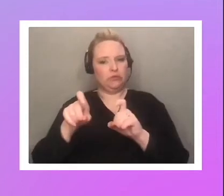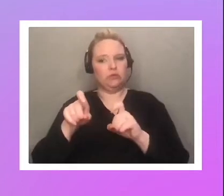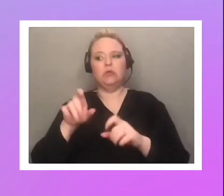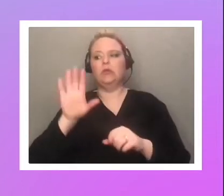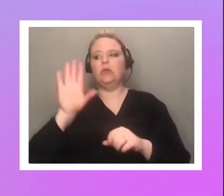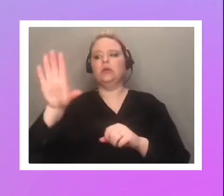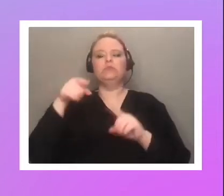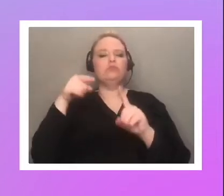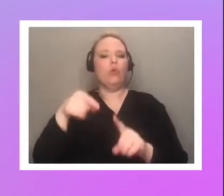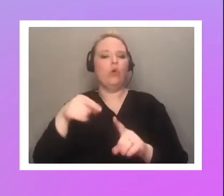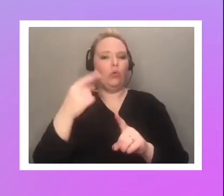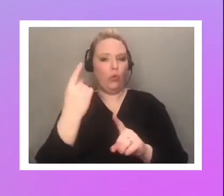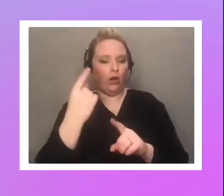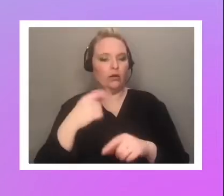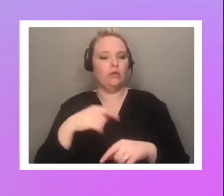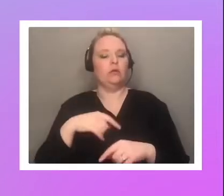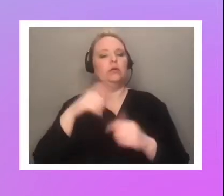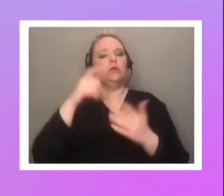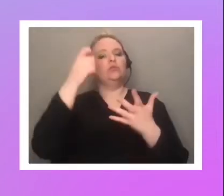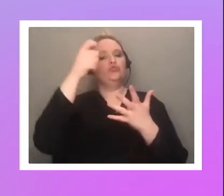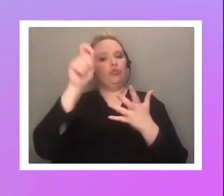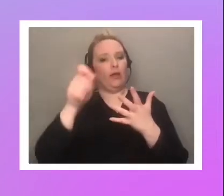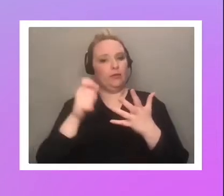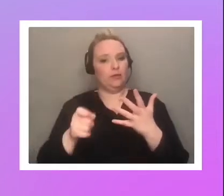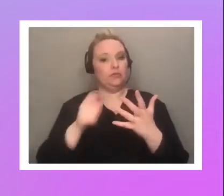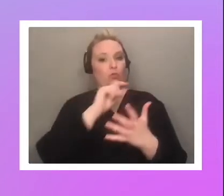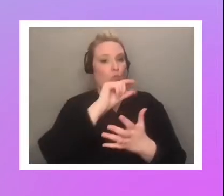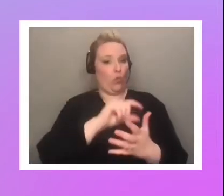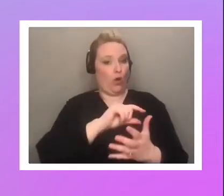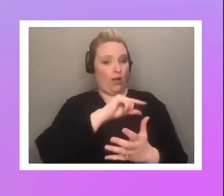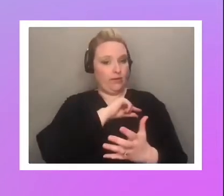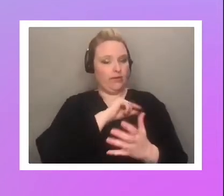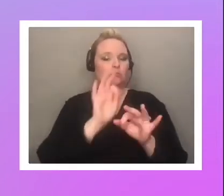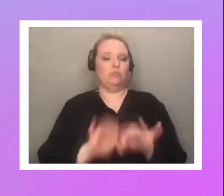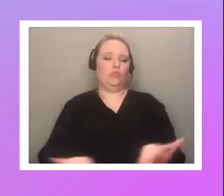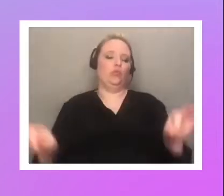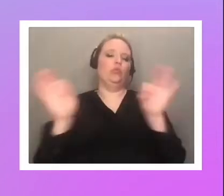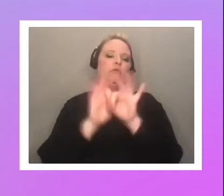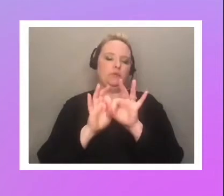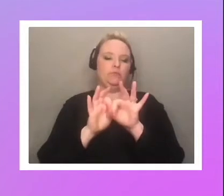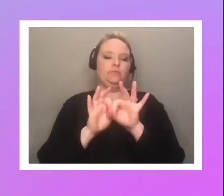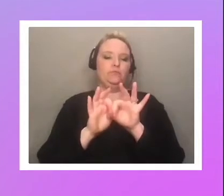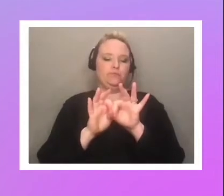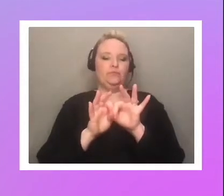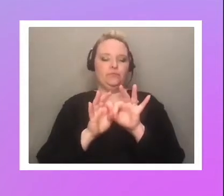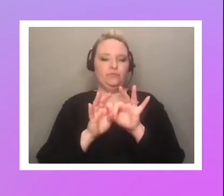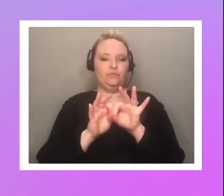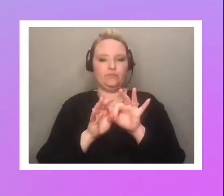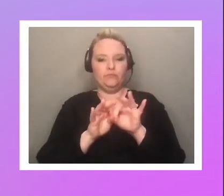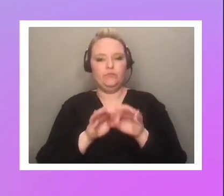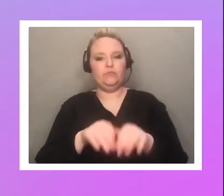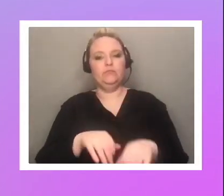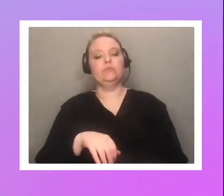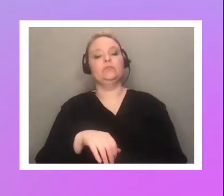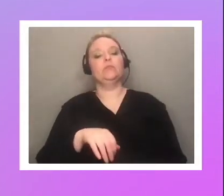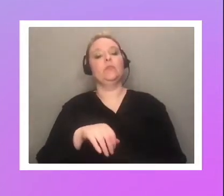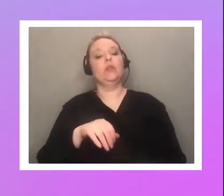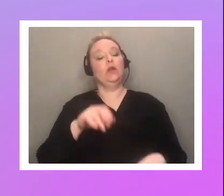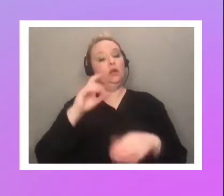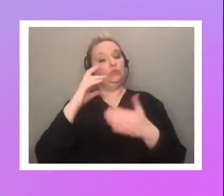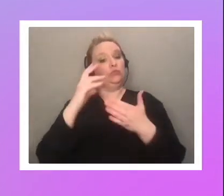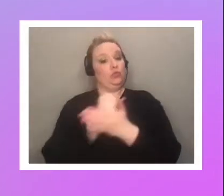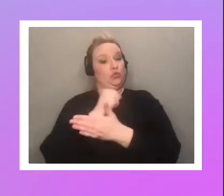drives is checklist quality is critical. And so the way you can use a